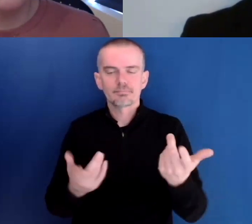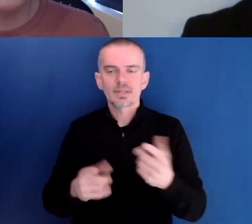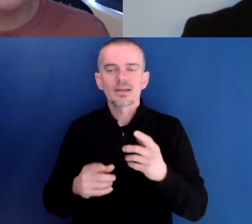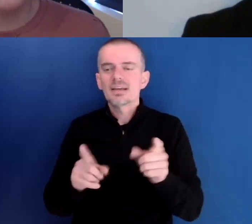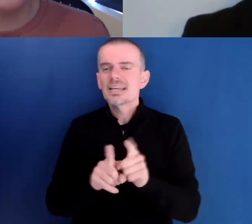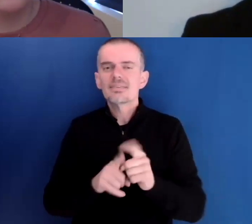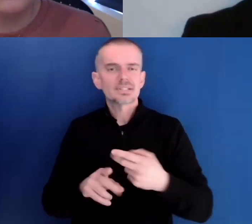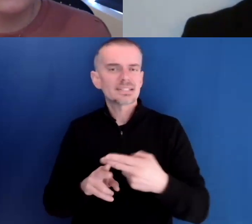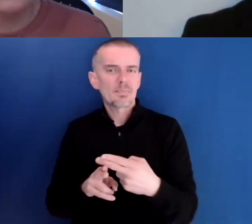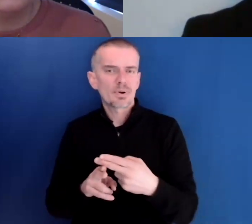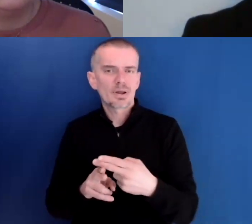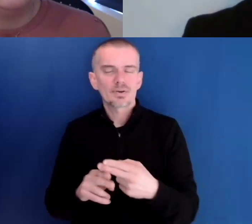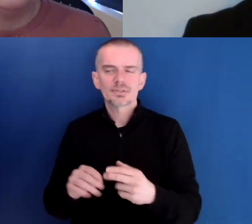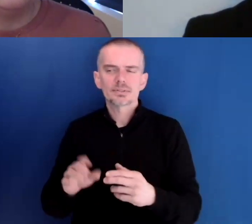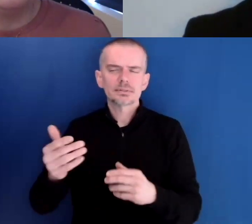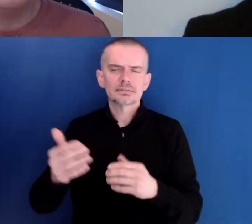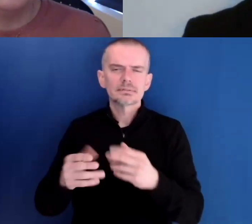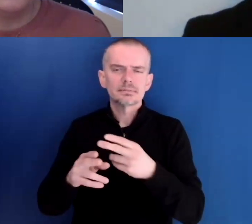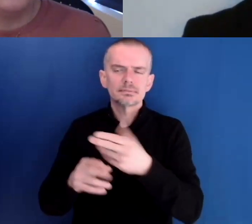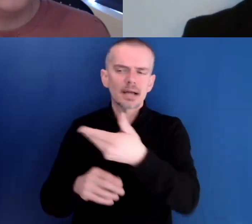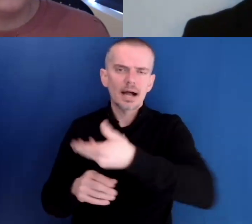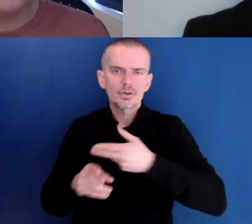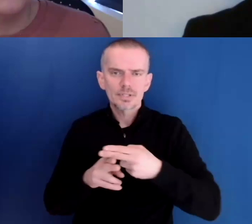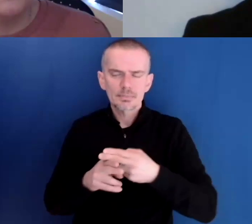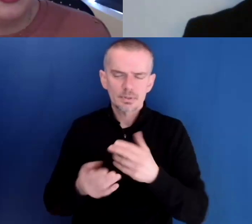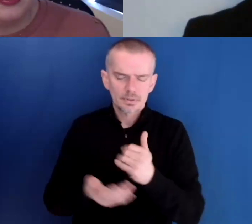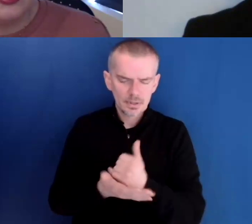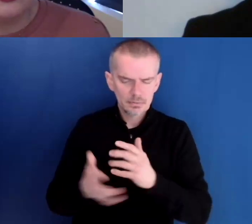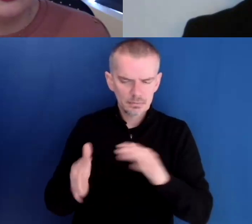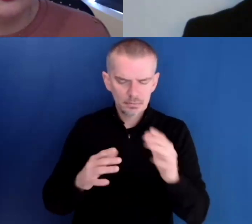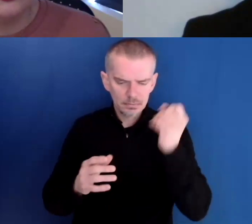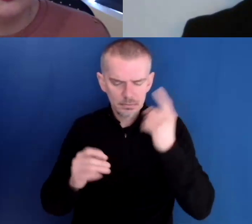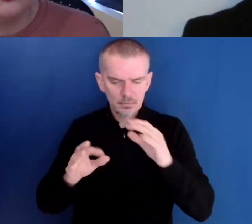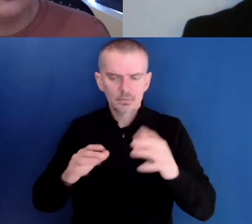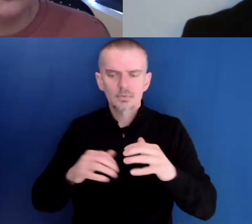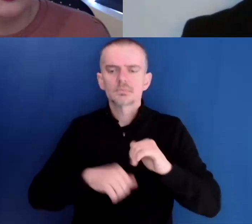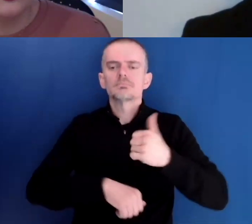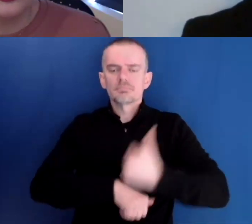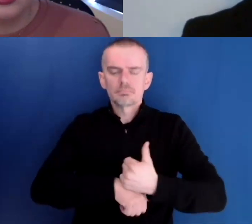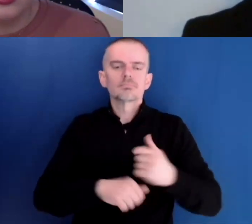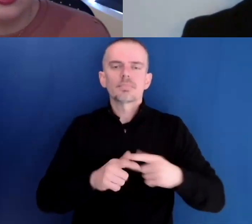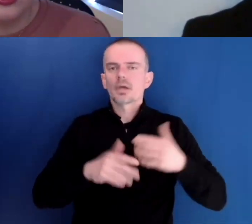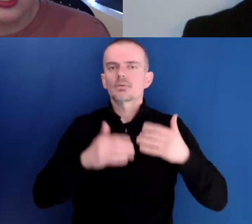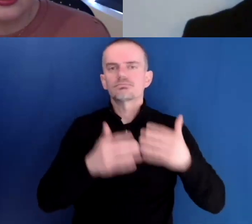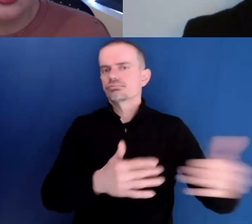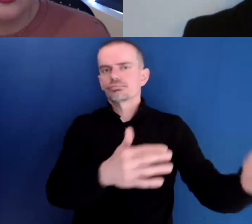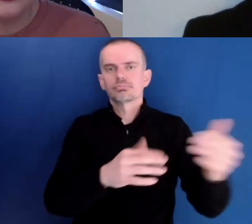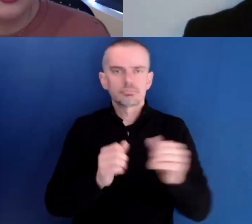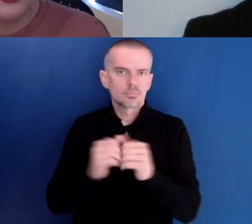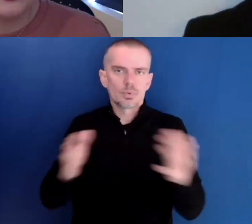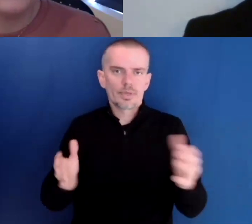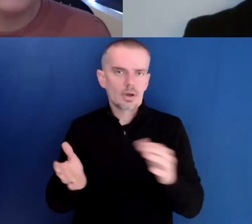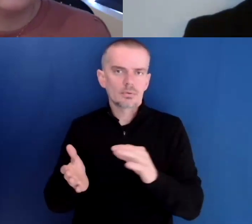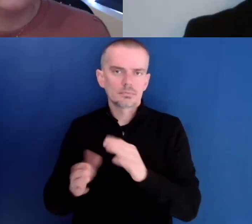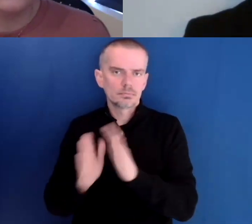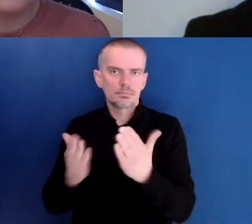temporary, some additional support to help get you on the right path to, tracking your